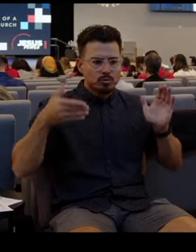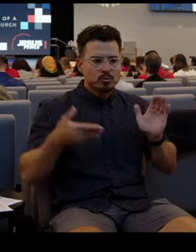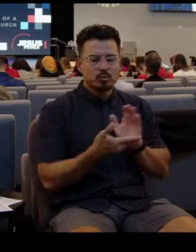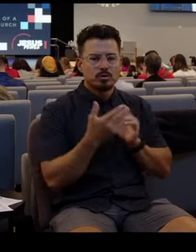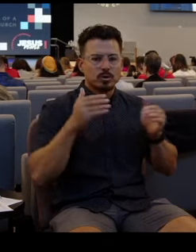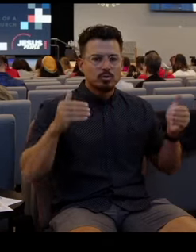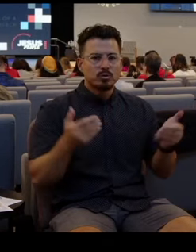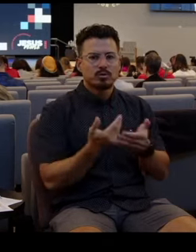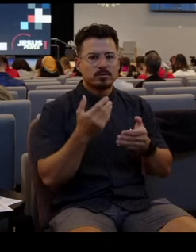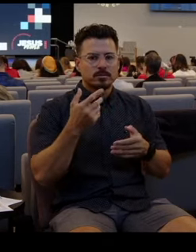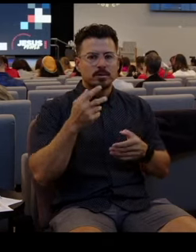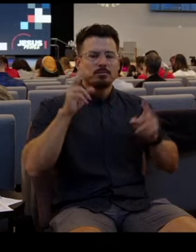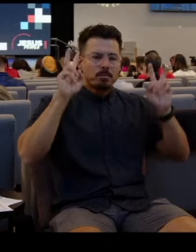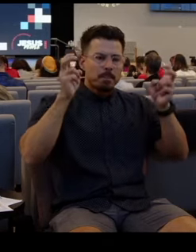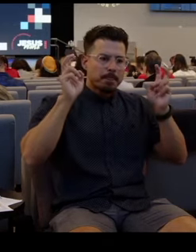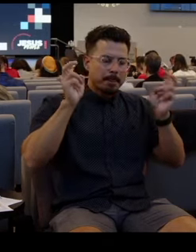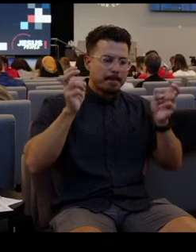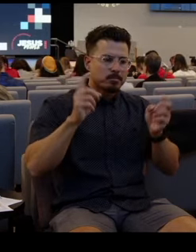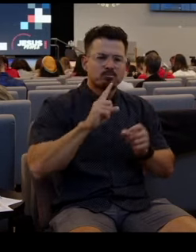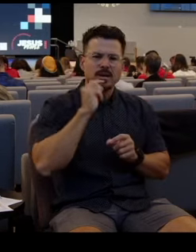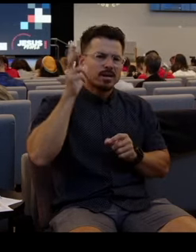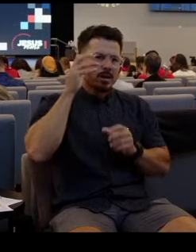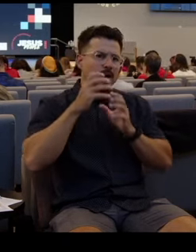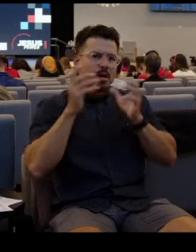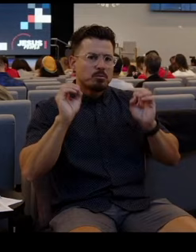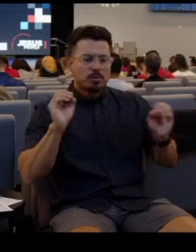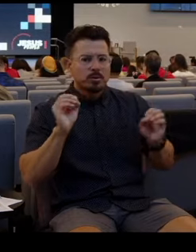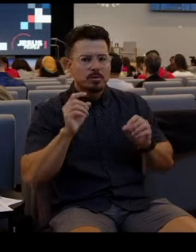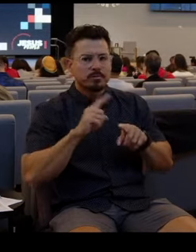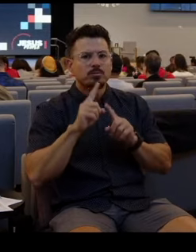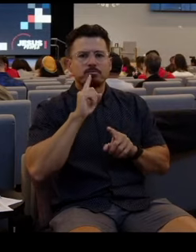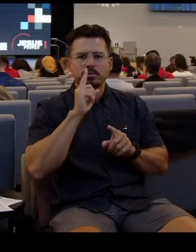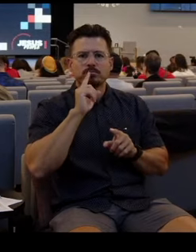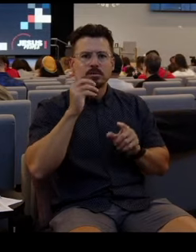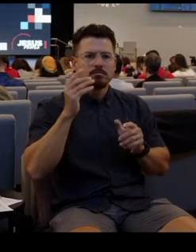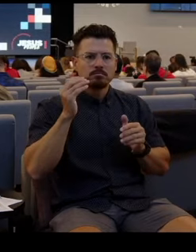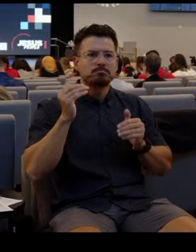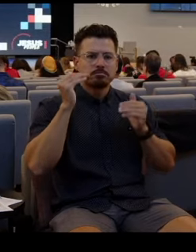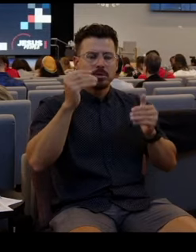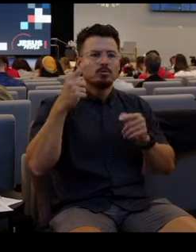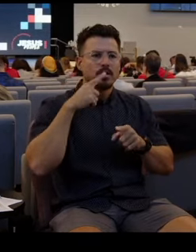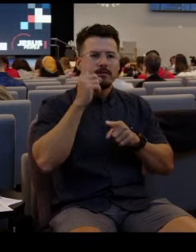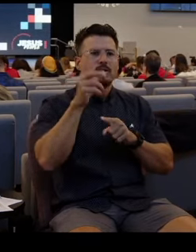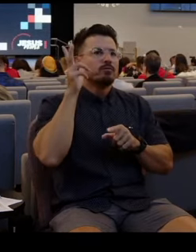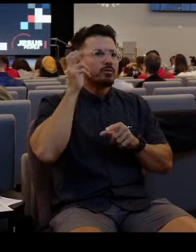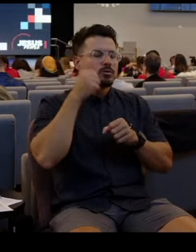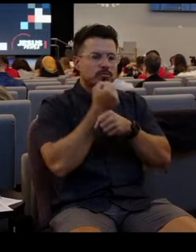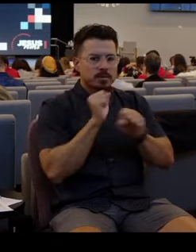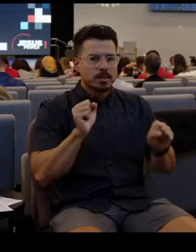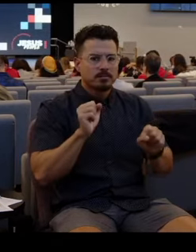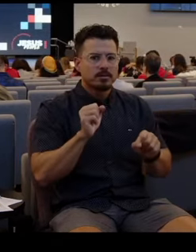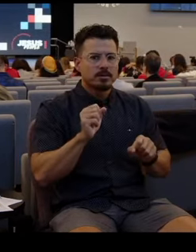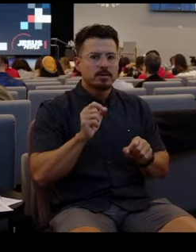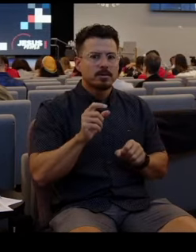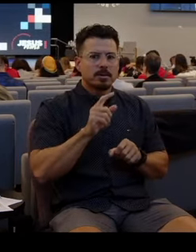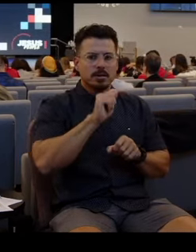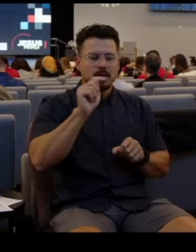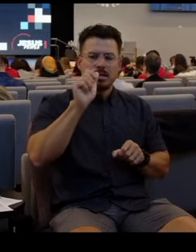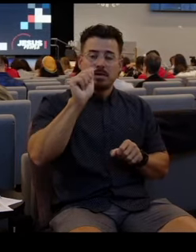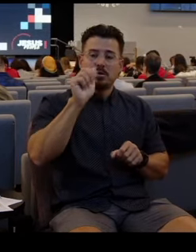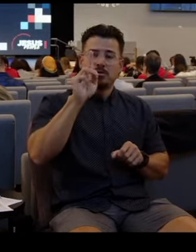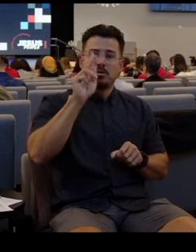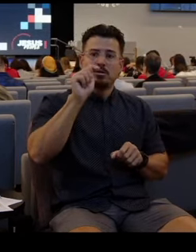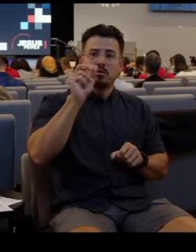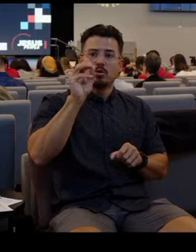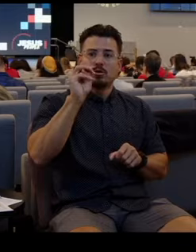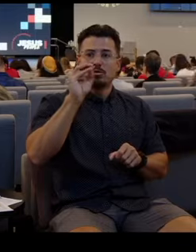phrase. You don't hear much anymore, but it was very prominent when I first got saved. The phrase was the autonomy of the